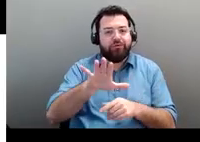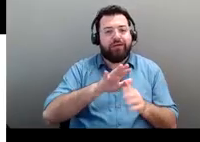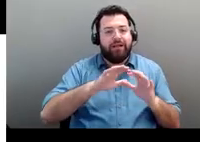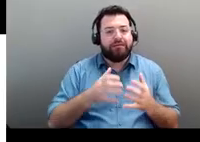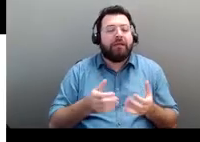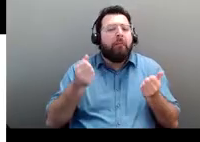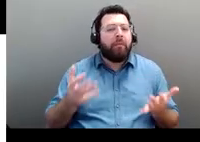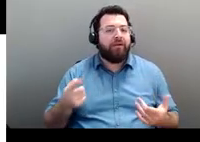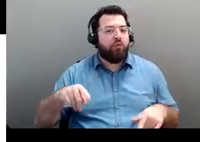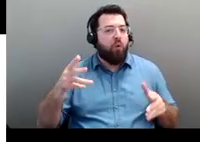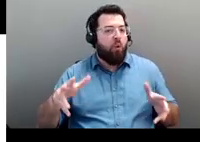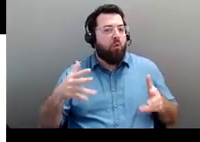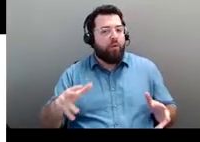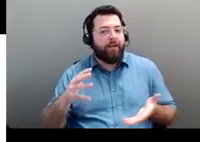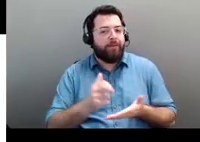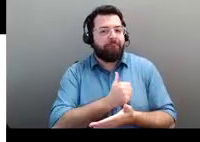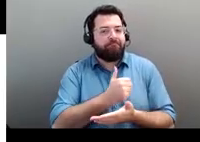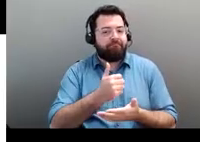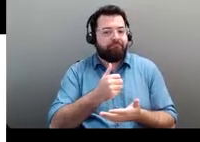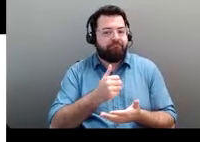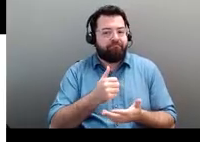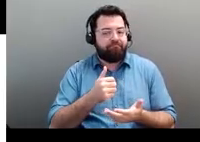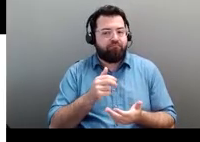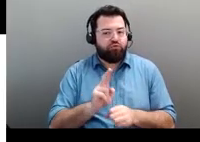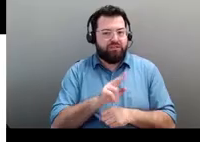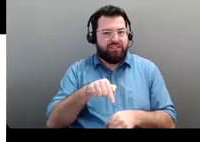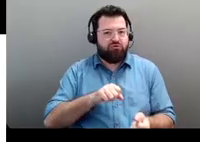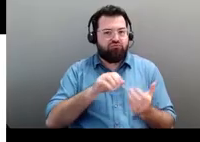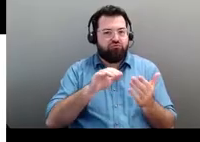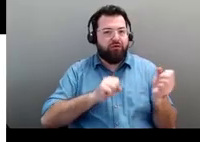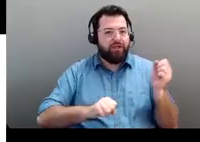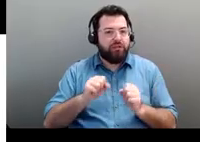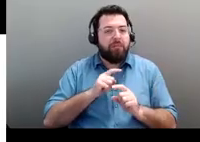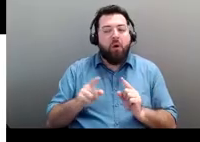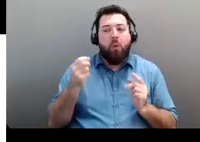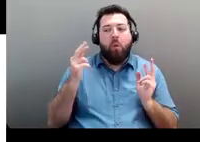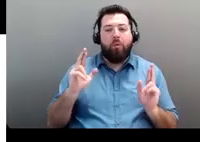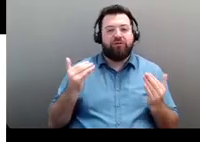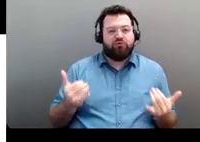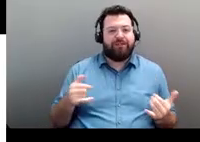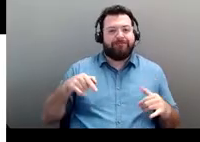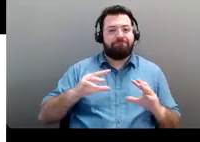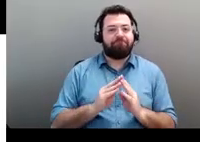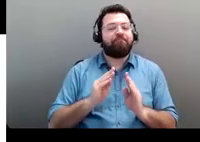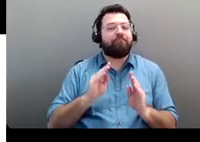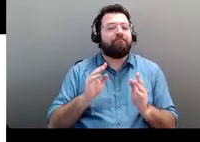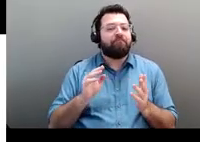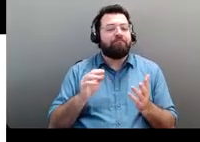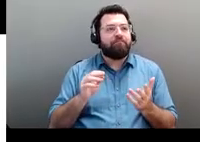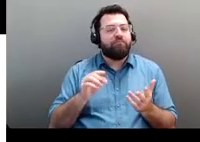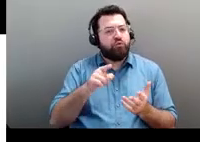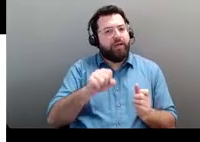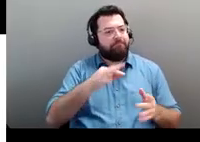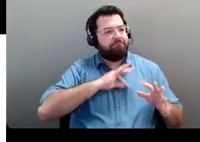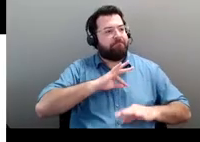already doing this, and so I hope that you find today's session to be hopefully thoughtful, and I hope